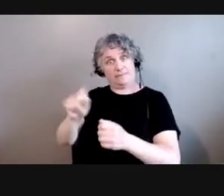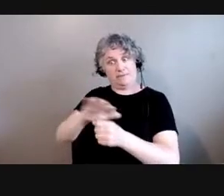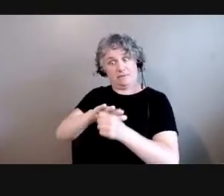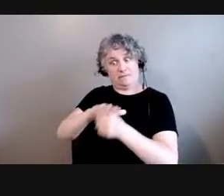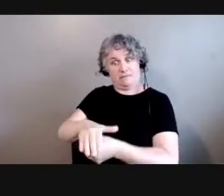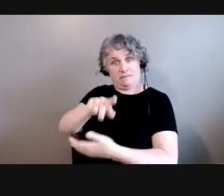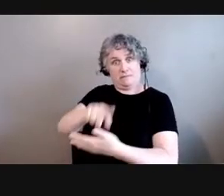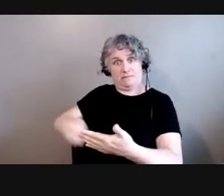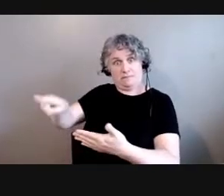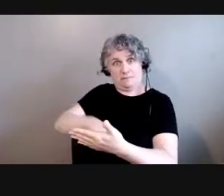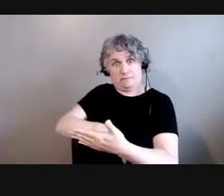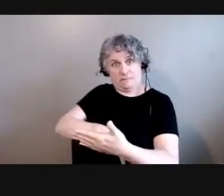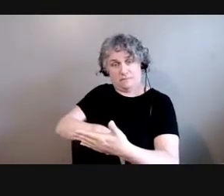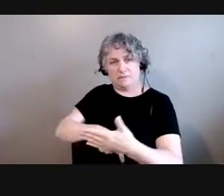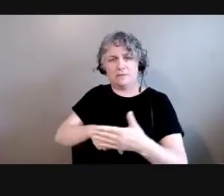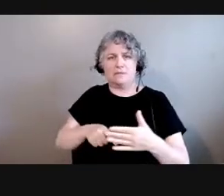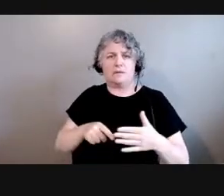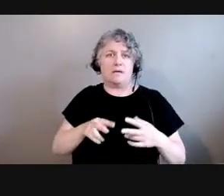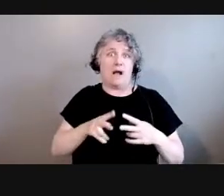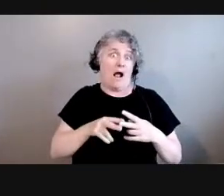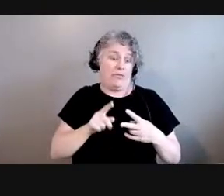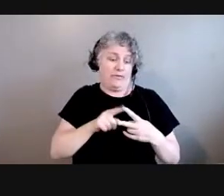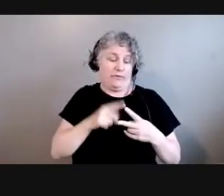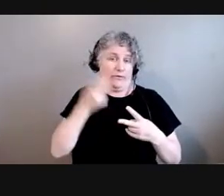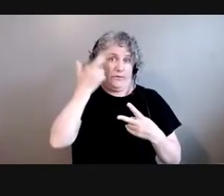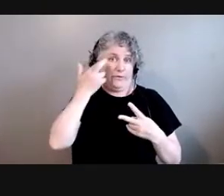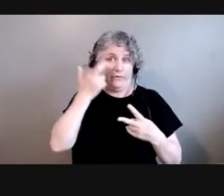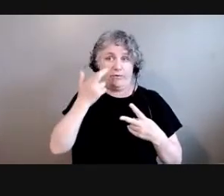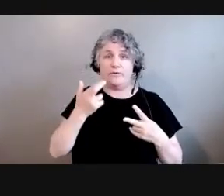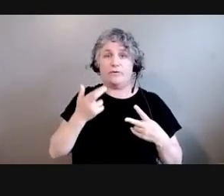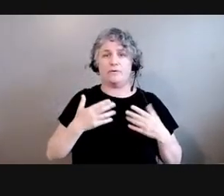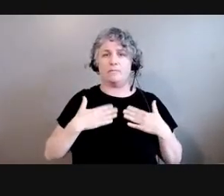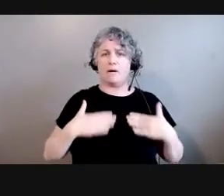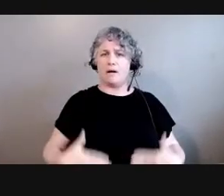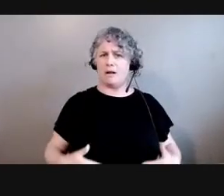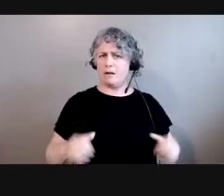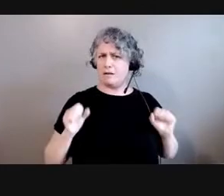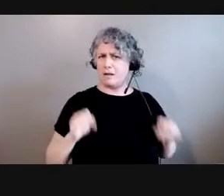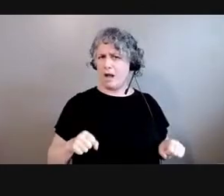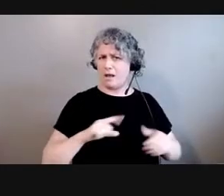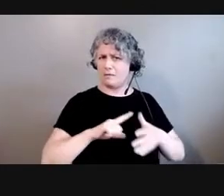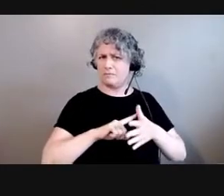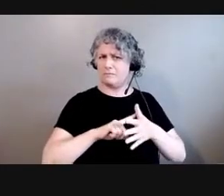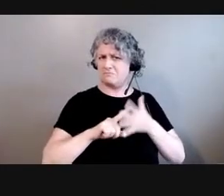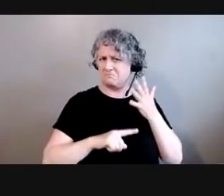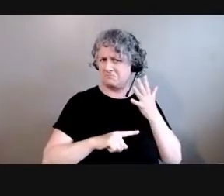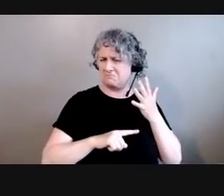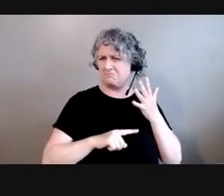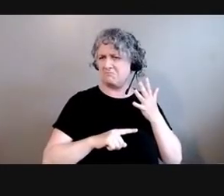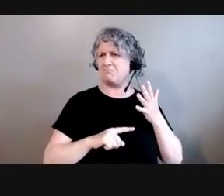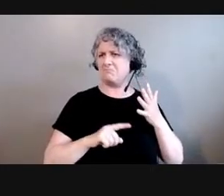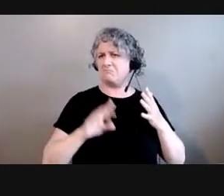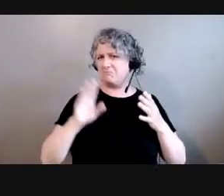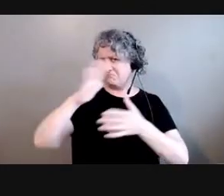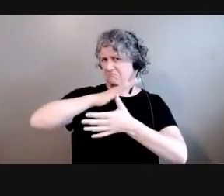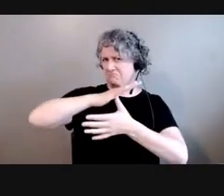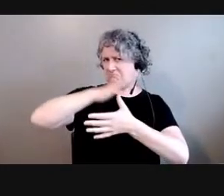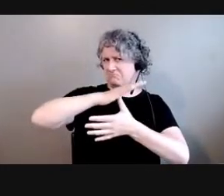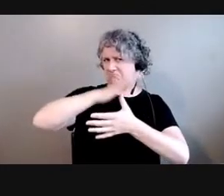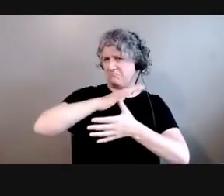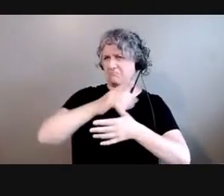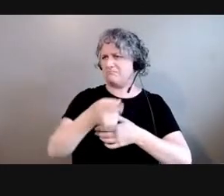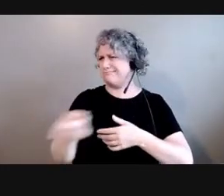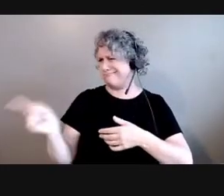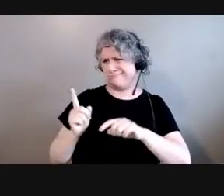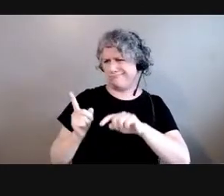either because you center ability and able-bodiedness in your thought process, or because you